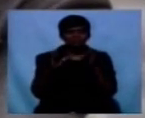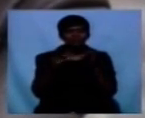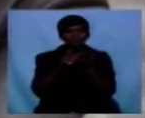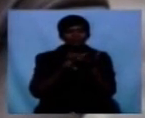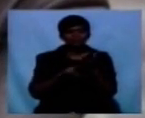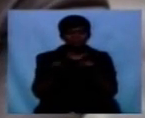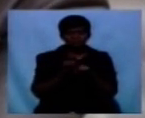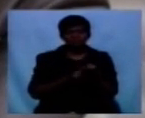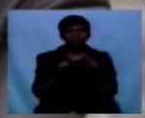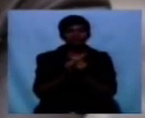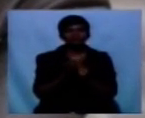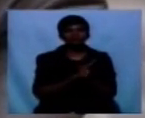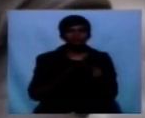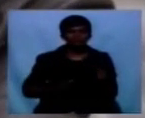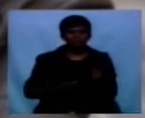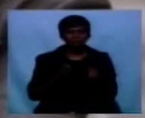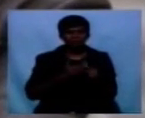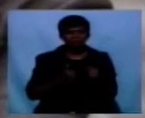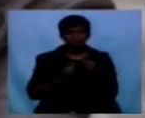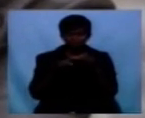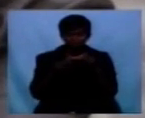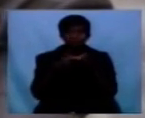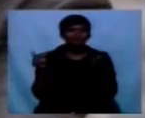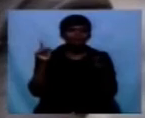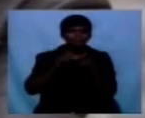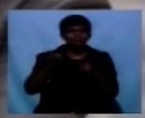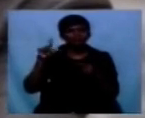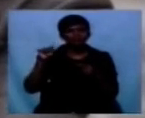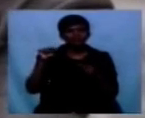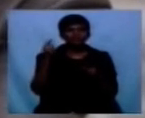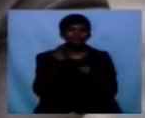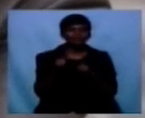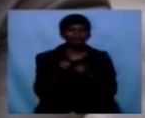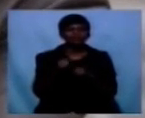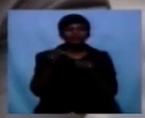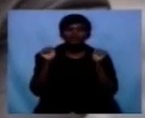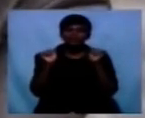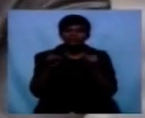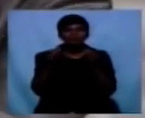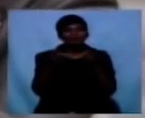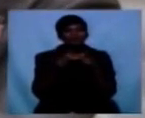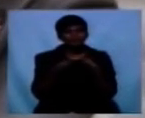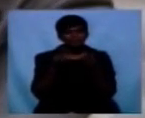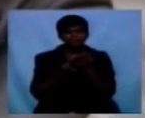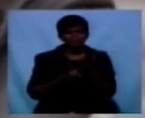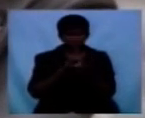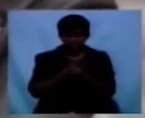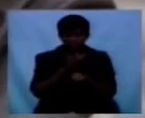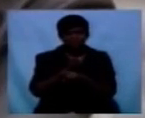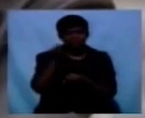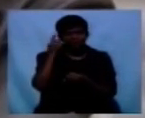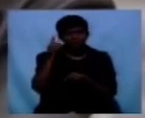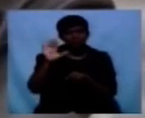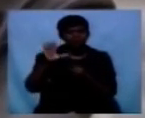report and the board. And I gave them deadline up to 20th December. They must be able to submit. After I understand, I